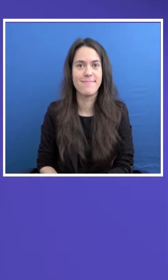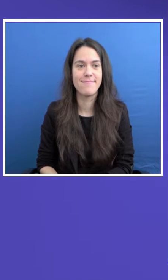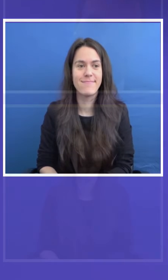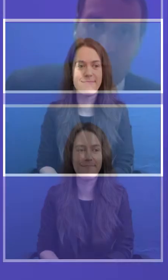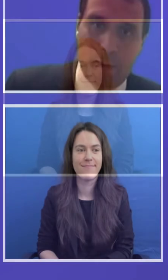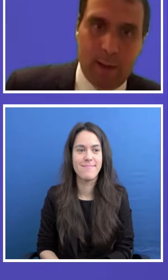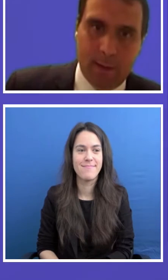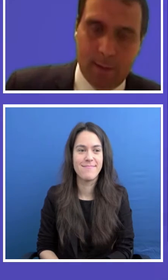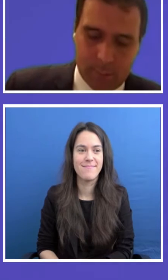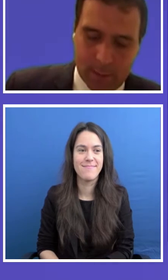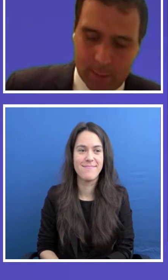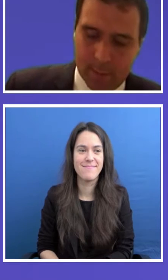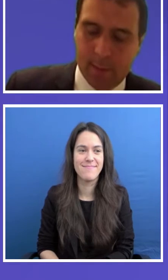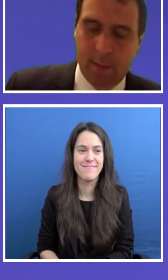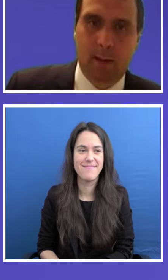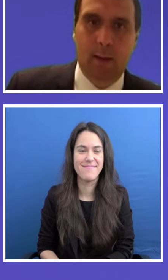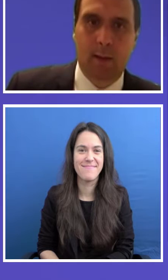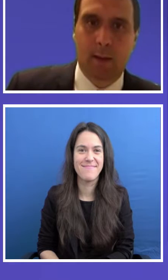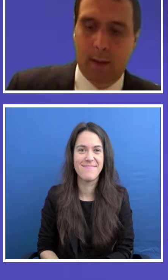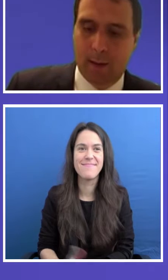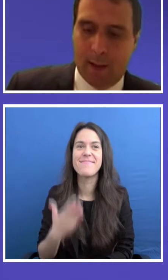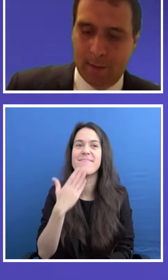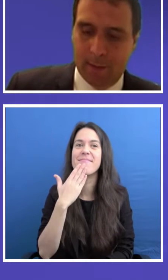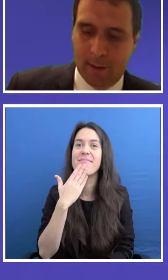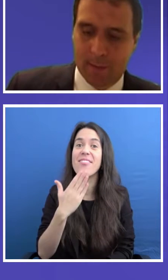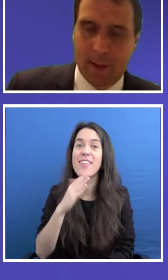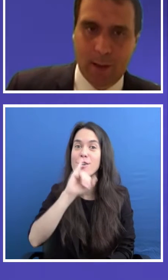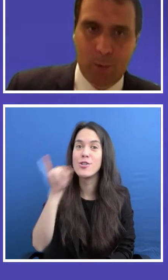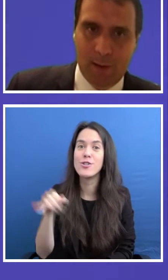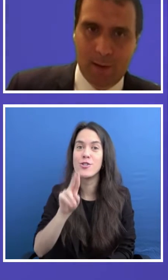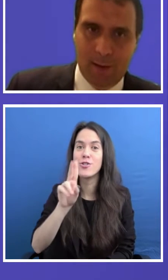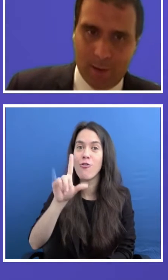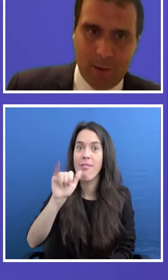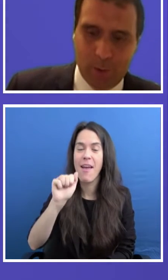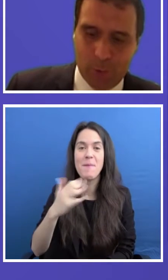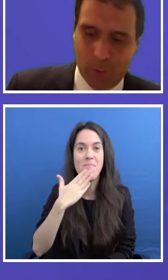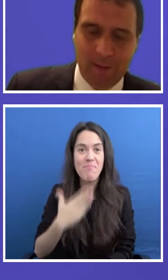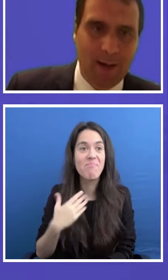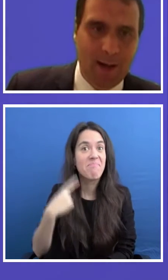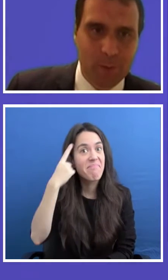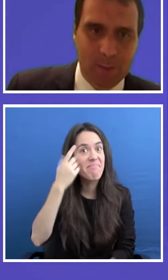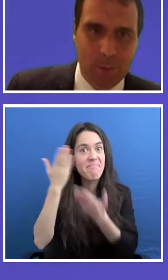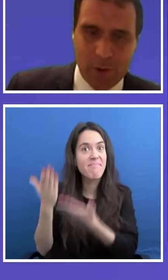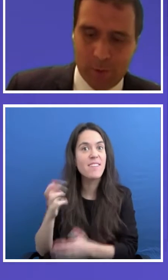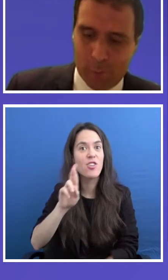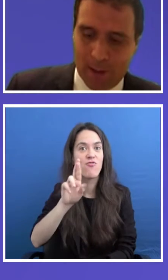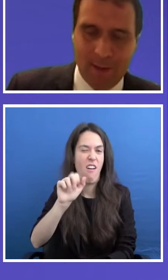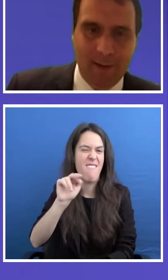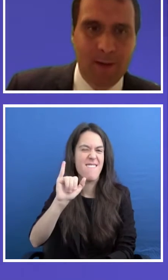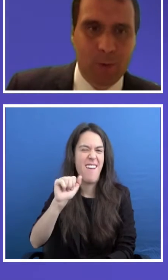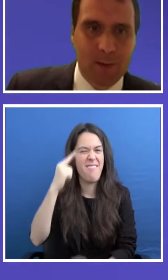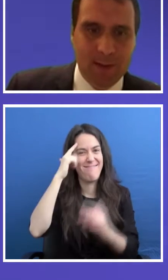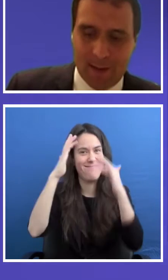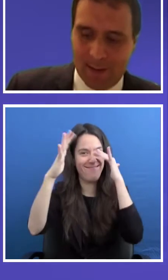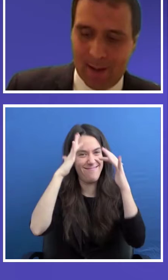Thank you so much, Julia. This is very interesting, and I think that Rania will agree with you. And I have the same question for